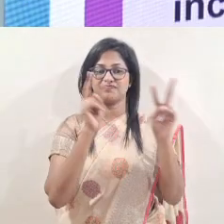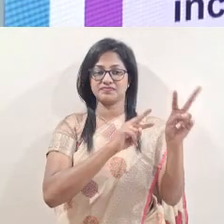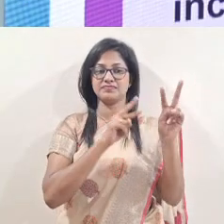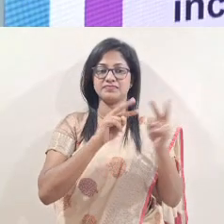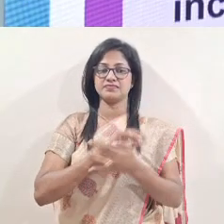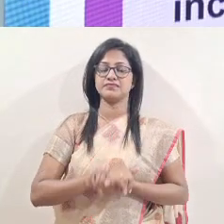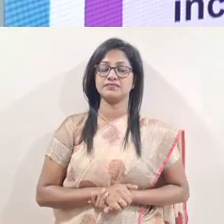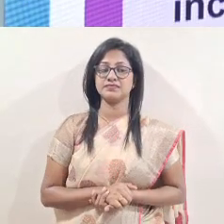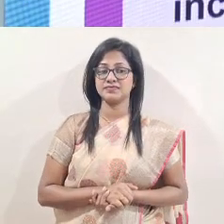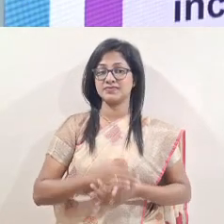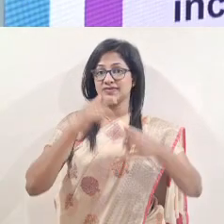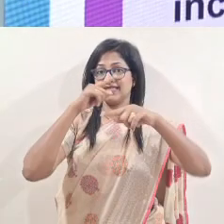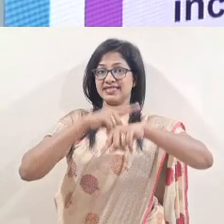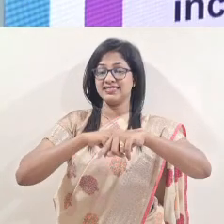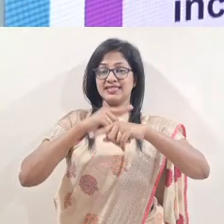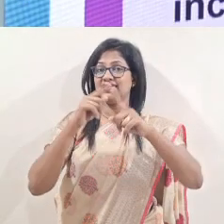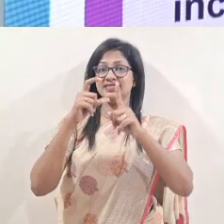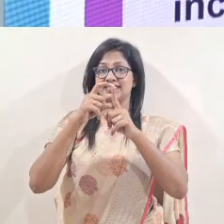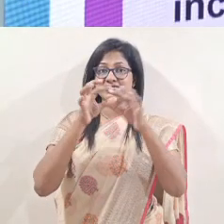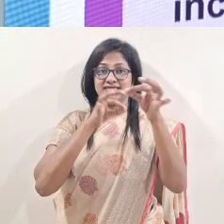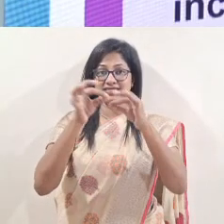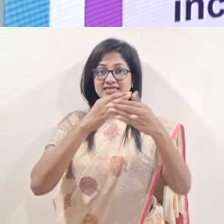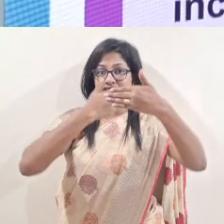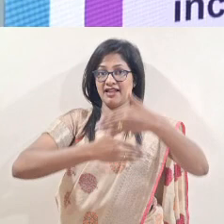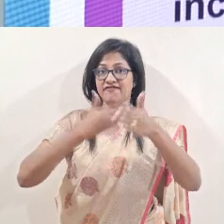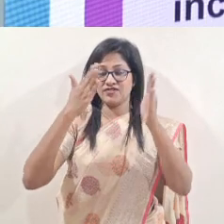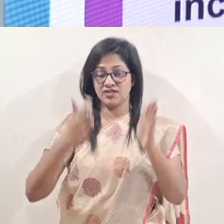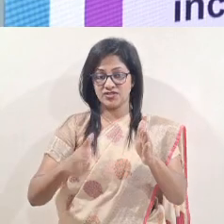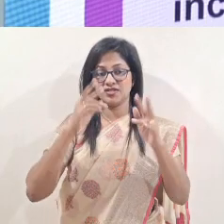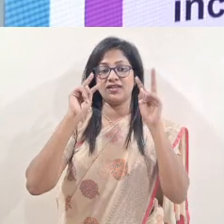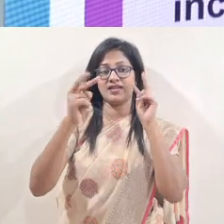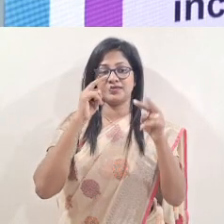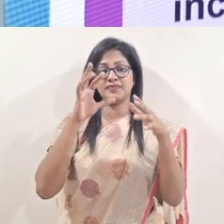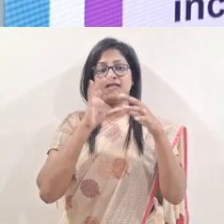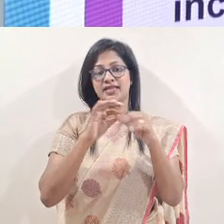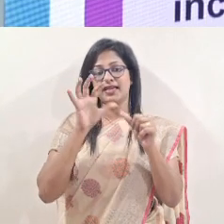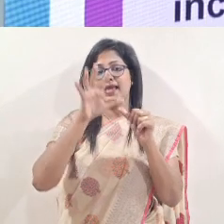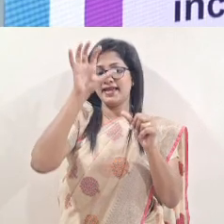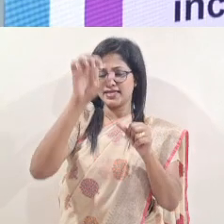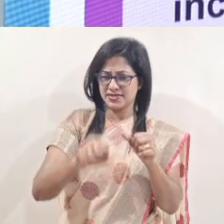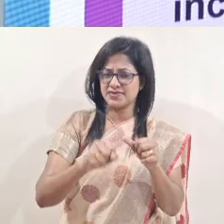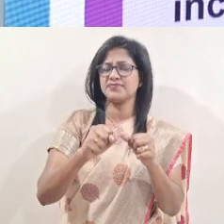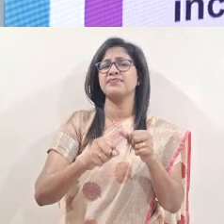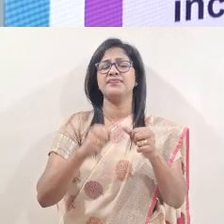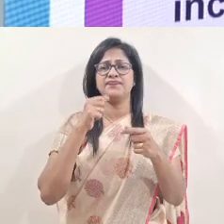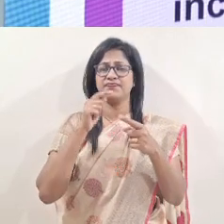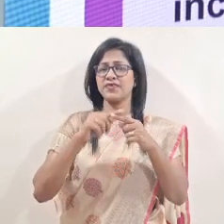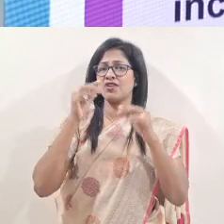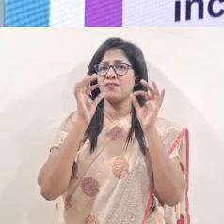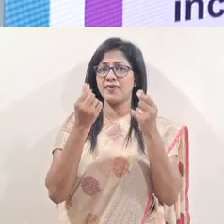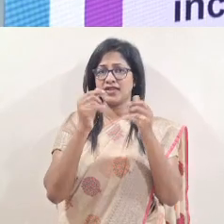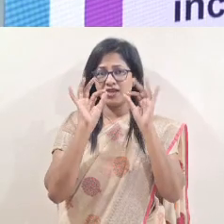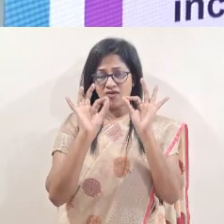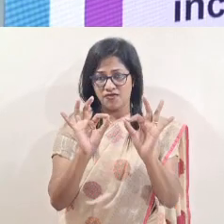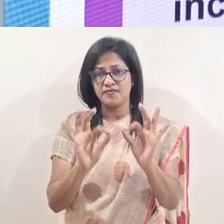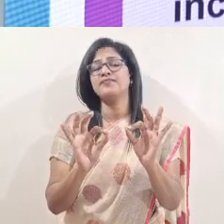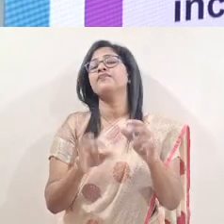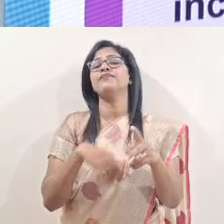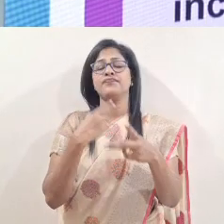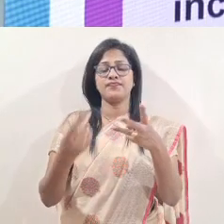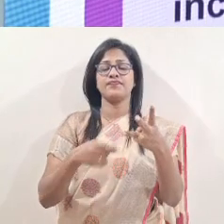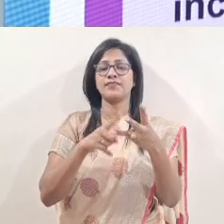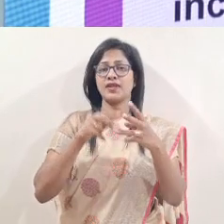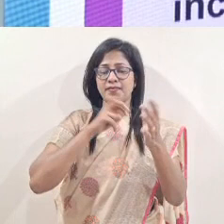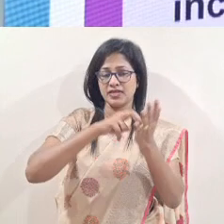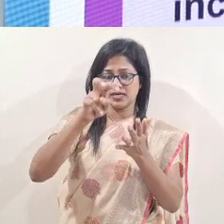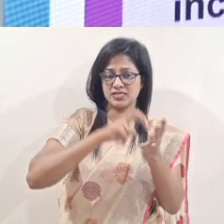The definition covers various aspects from accessibility, affordable housing, pedestrian, environment. It covers a varied